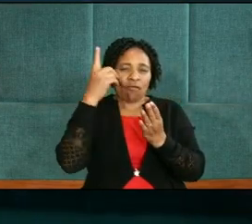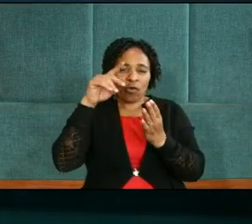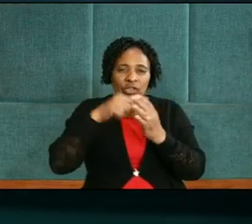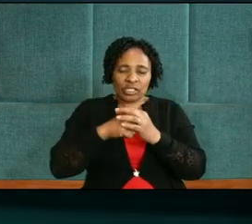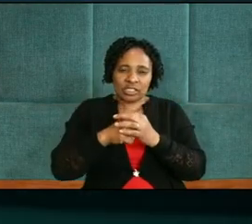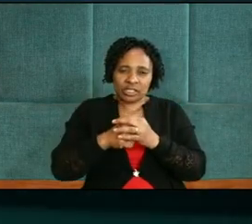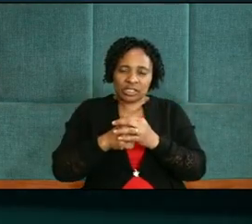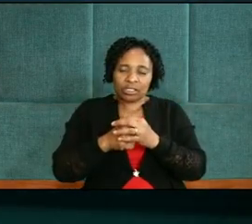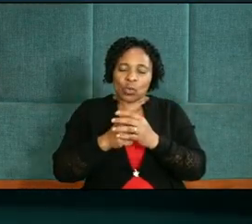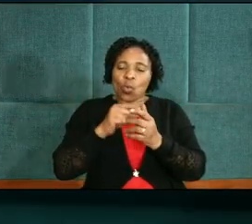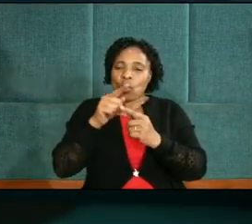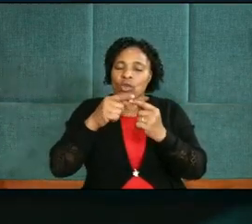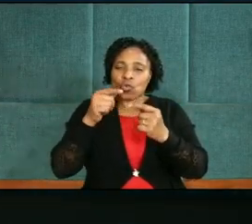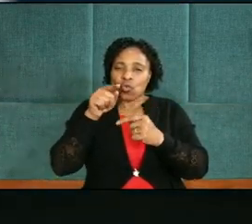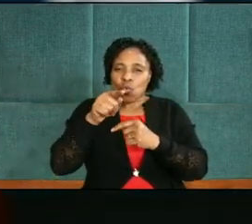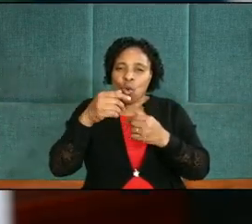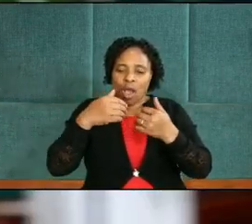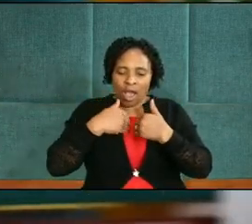Hold on.